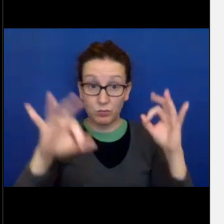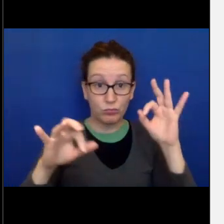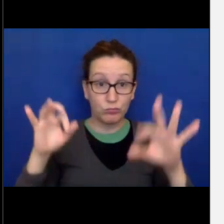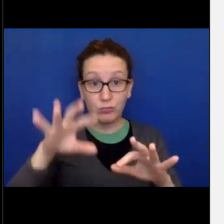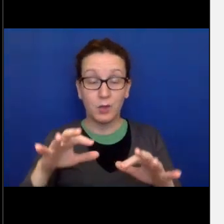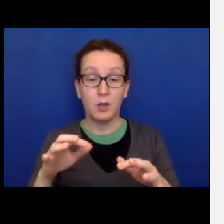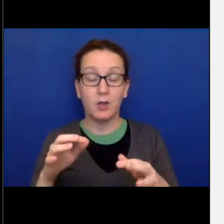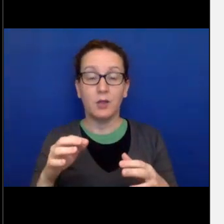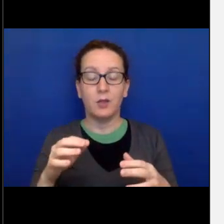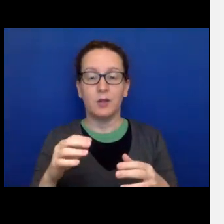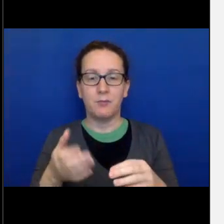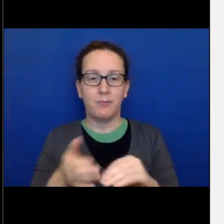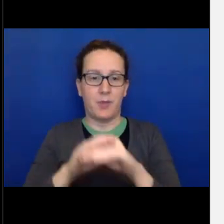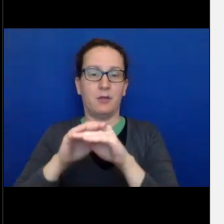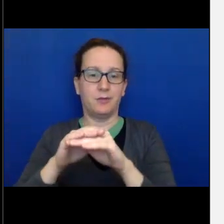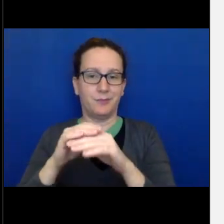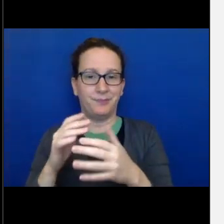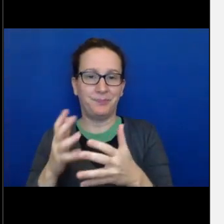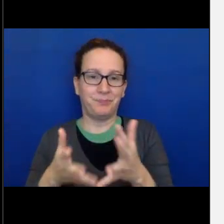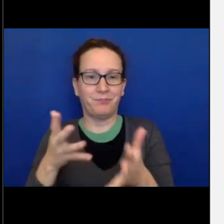just build, I guess,